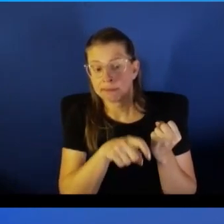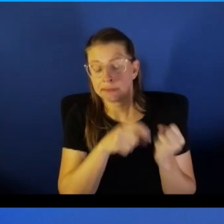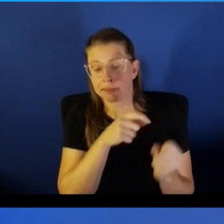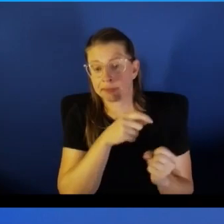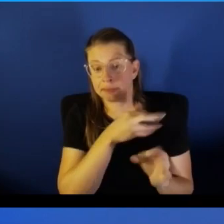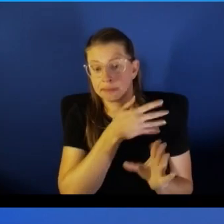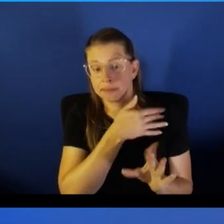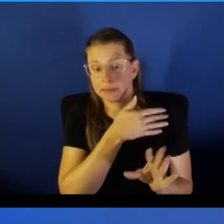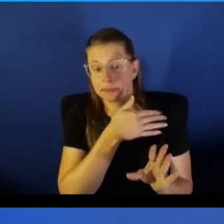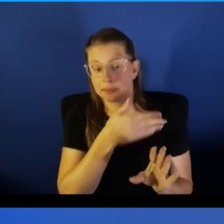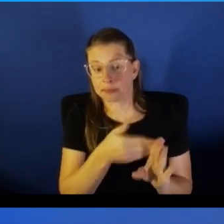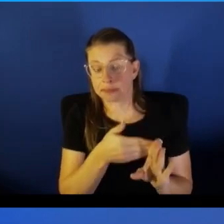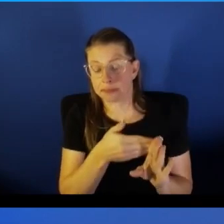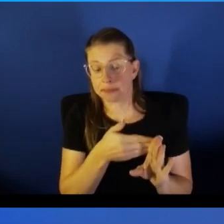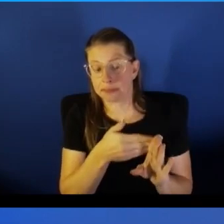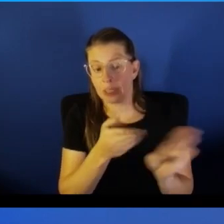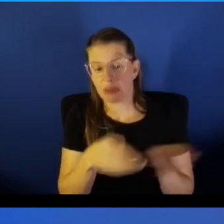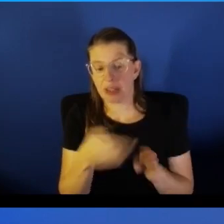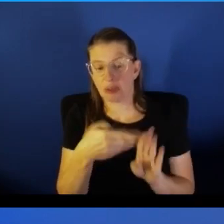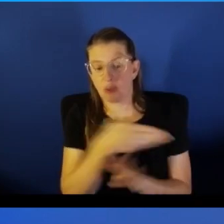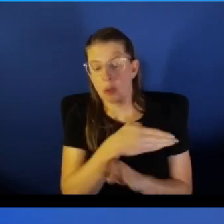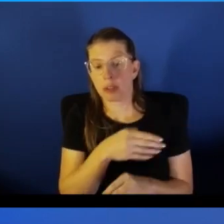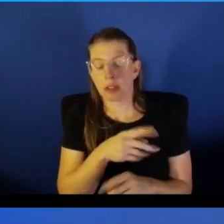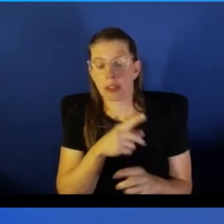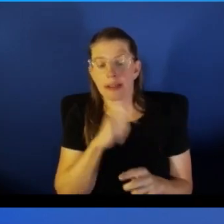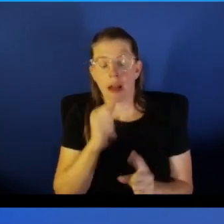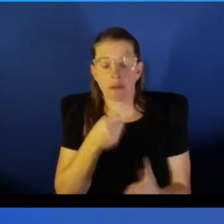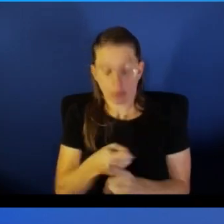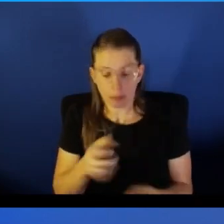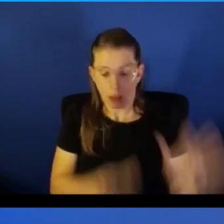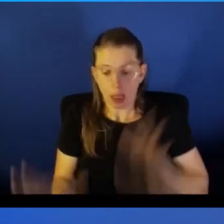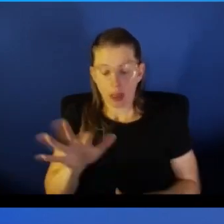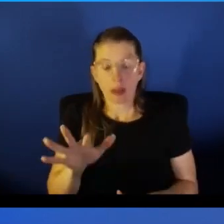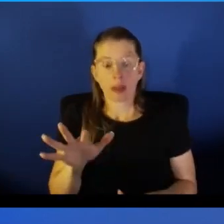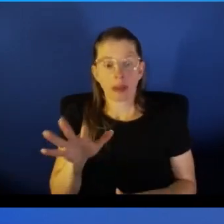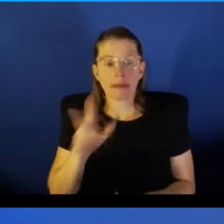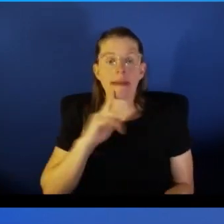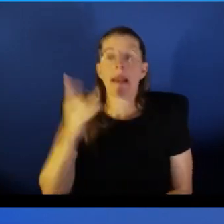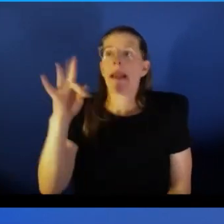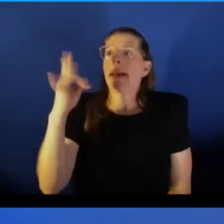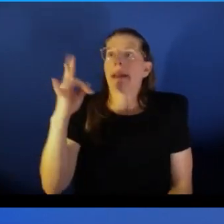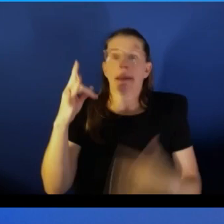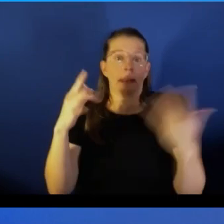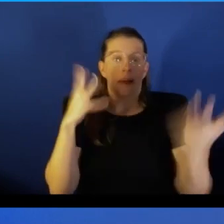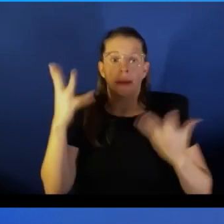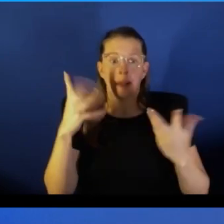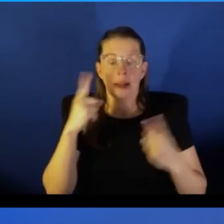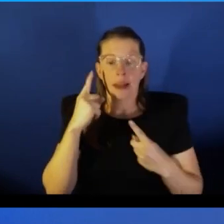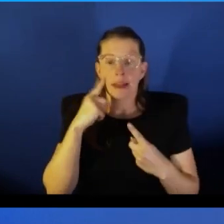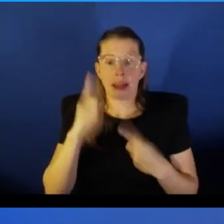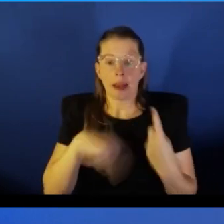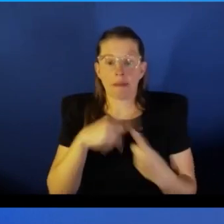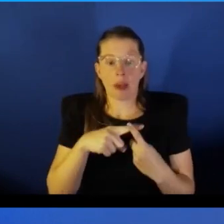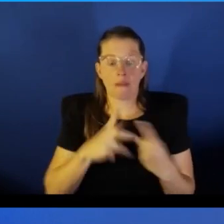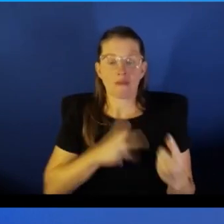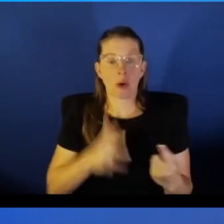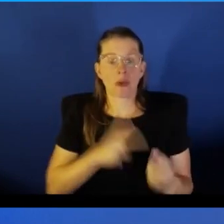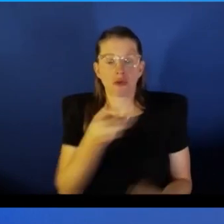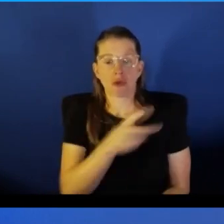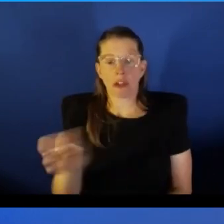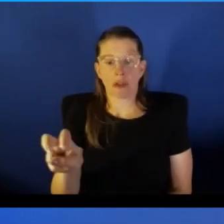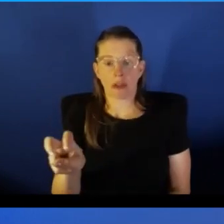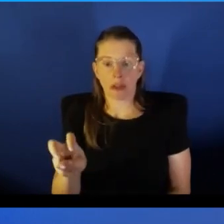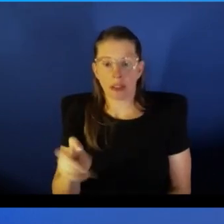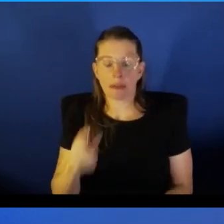ahead of it in terms of, instead of just boom, you're 18 and to be thinking about formal transition. It really is about those